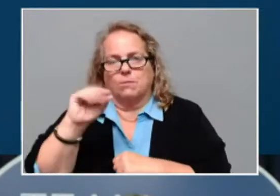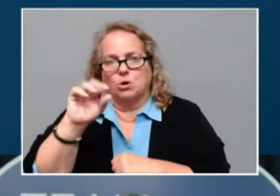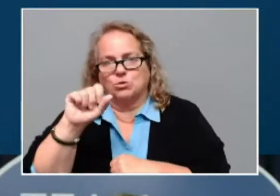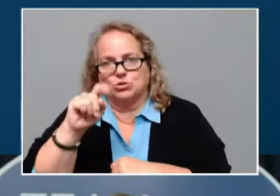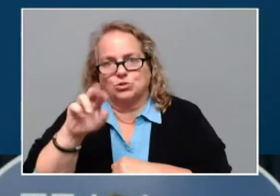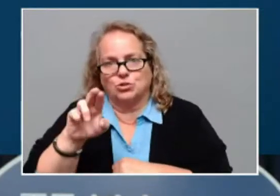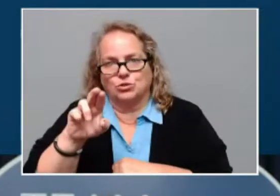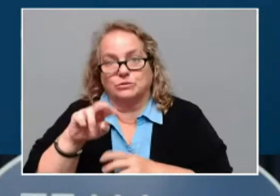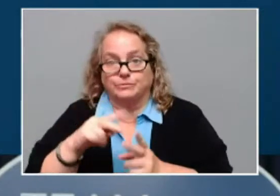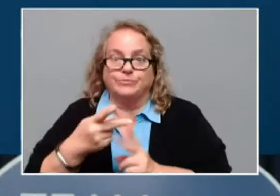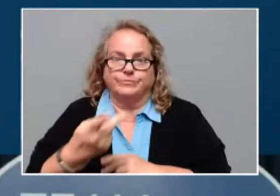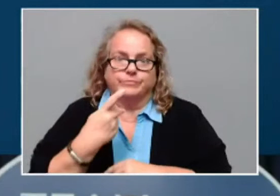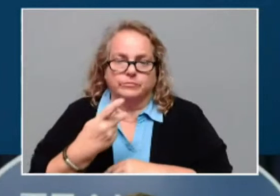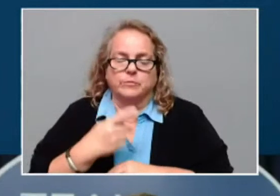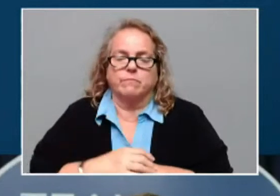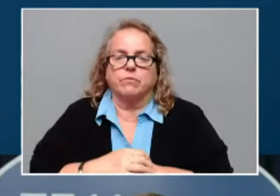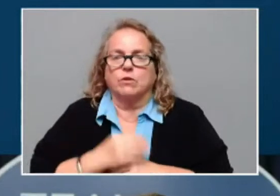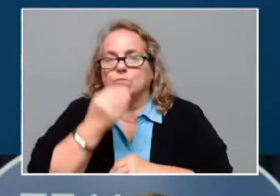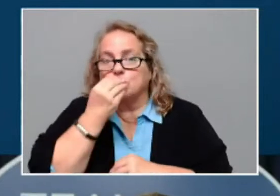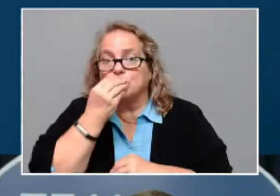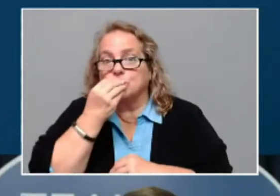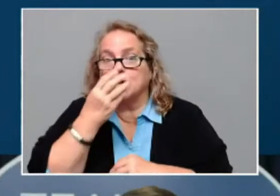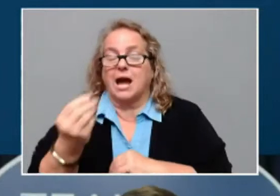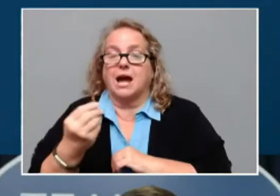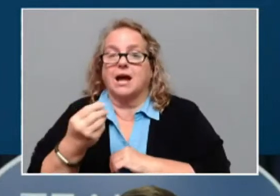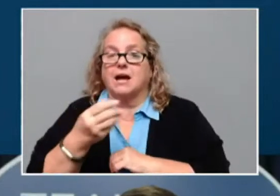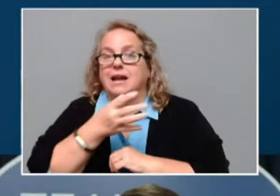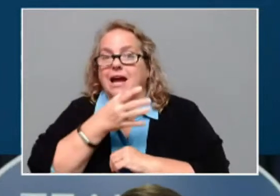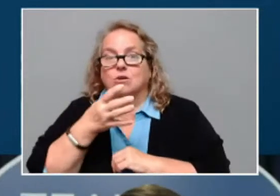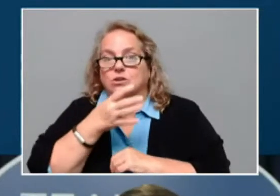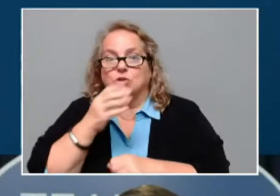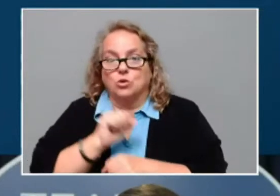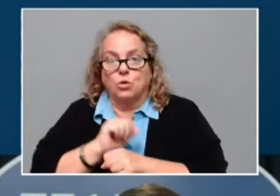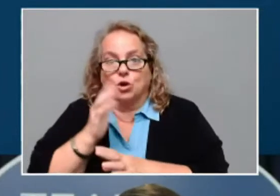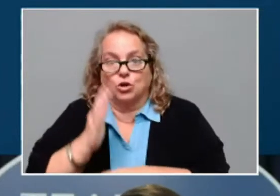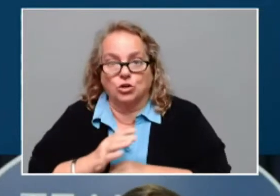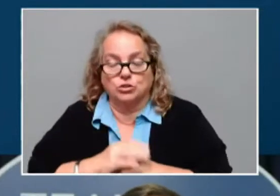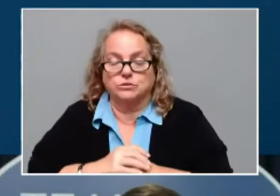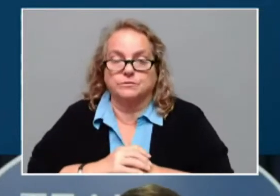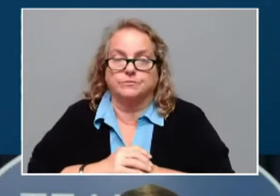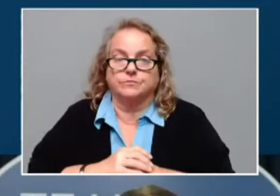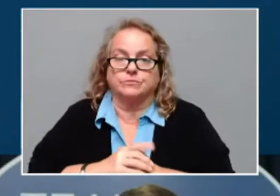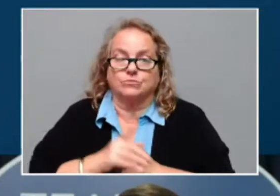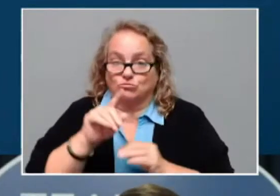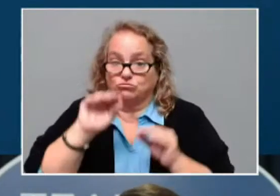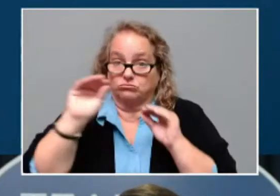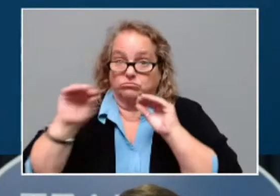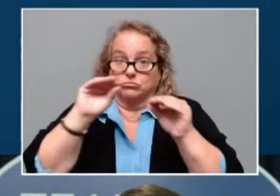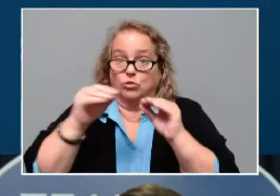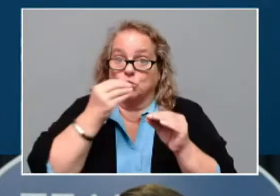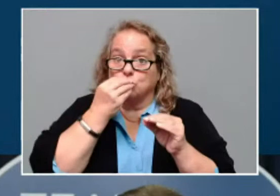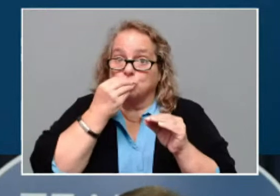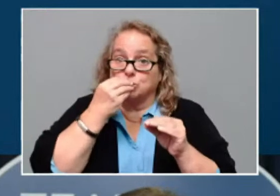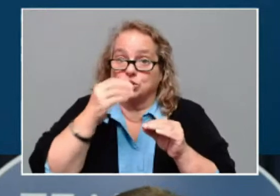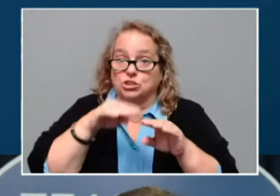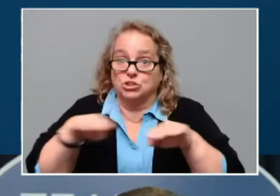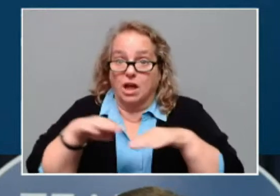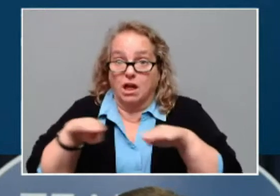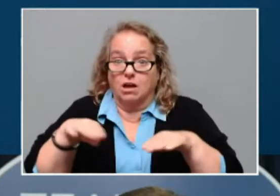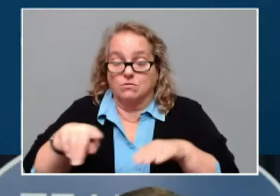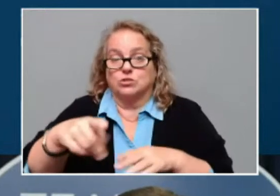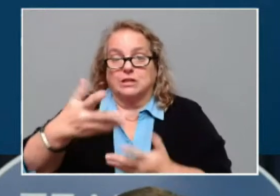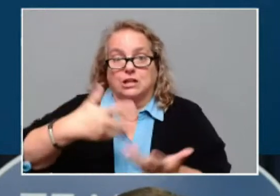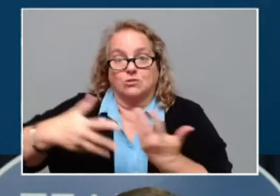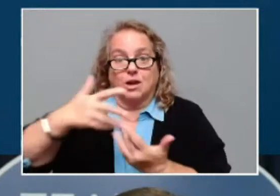and agriculture workers. You work, you stock grocery shelves. You're going to interact with a lot of people. Go